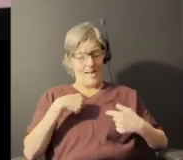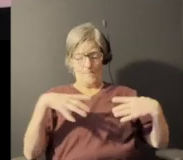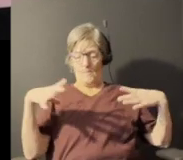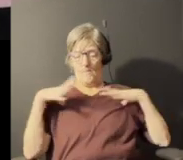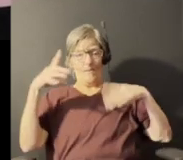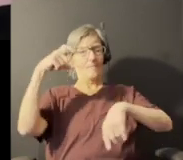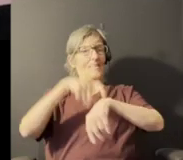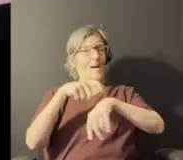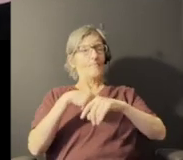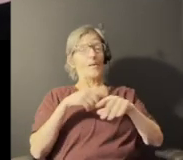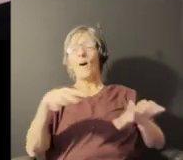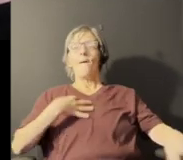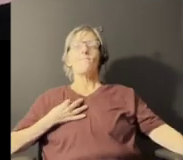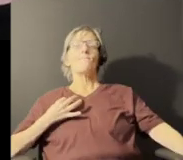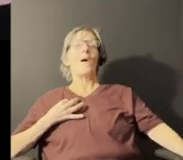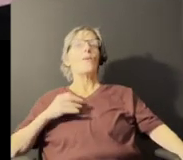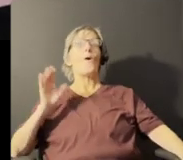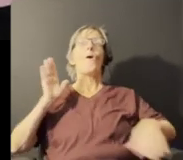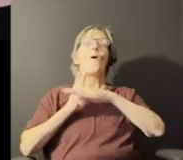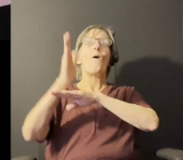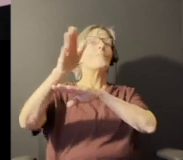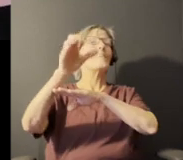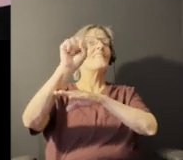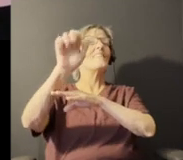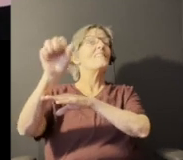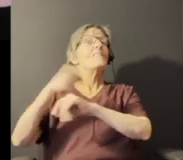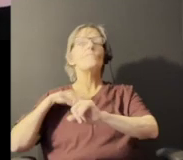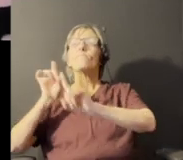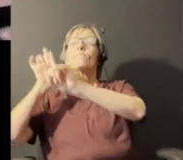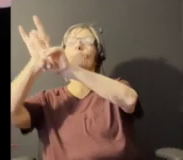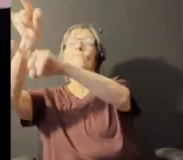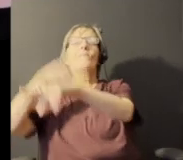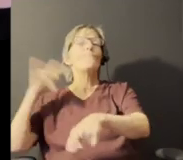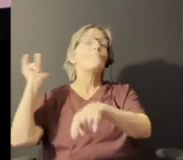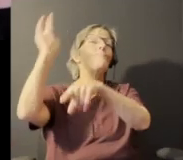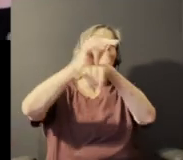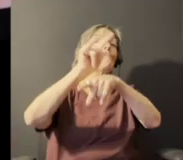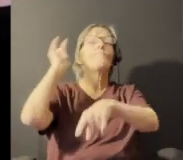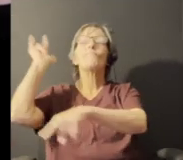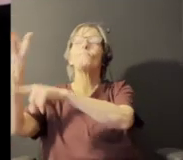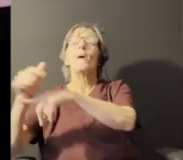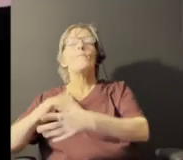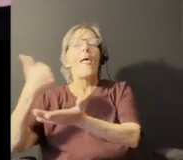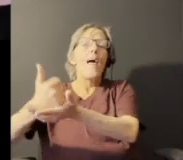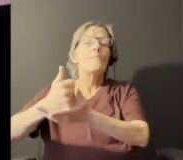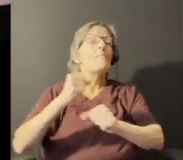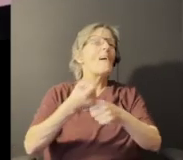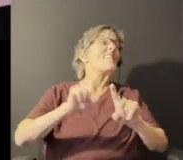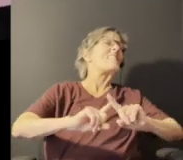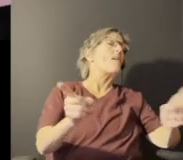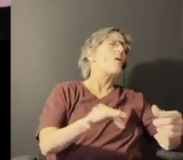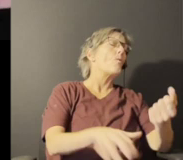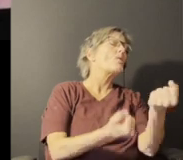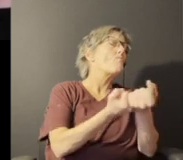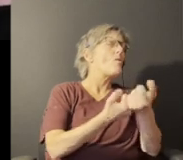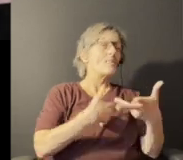had time off, I would always go volunteer overseas. I just found myself wanting to help, wanting to make a